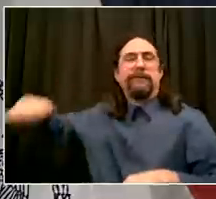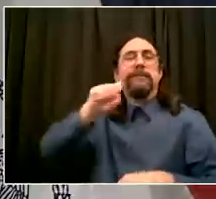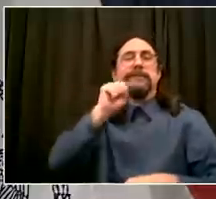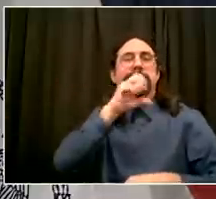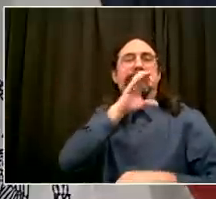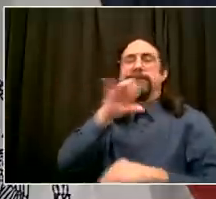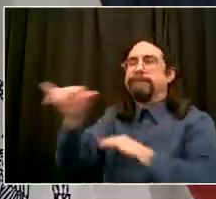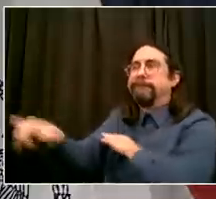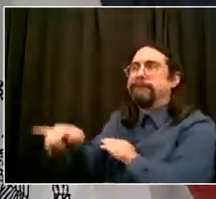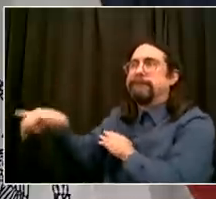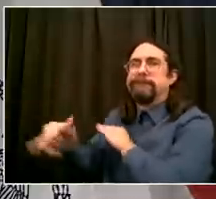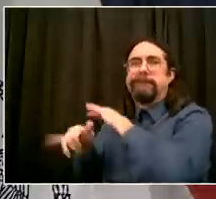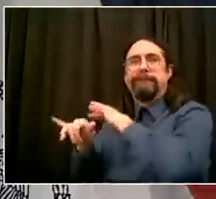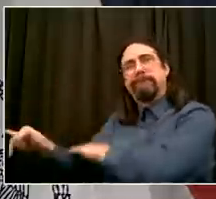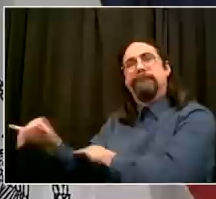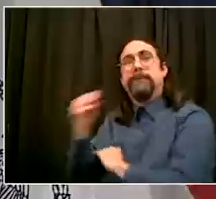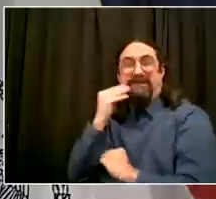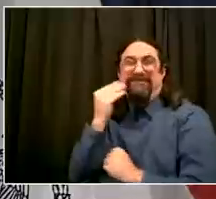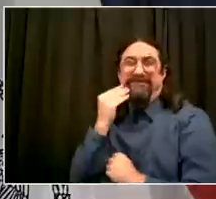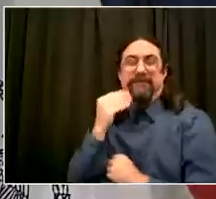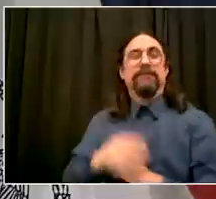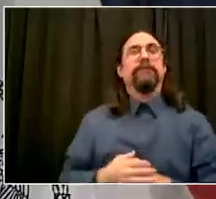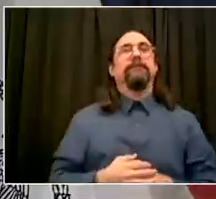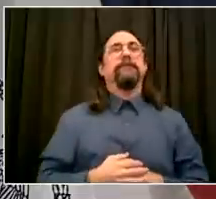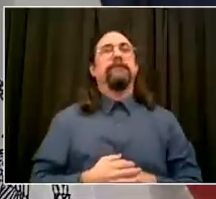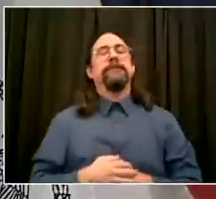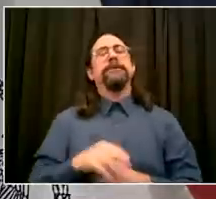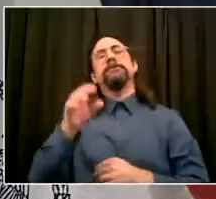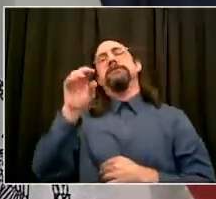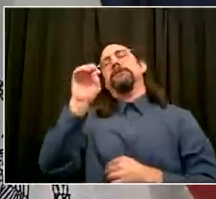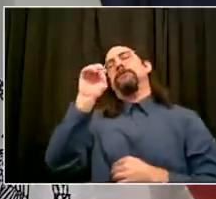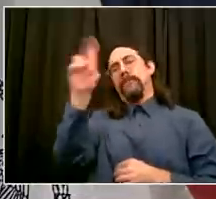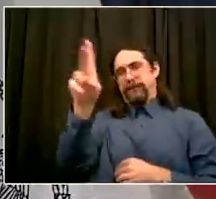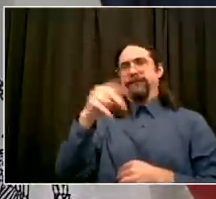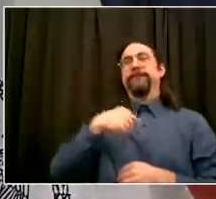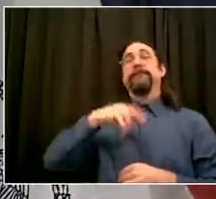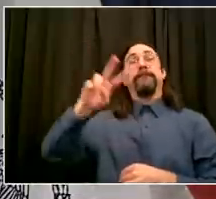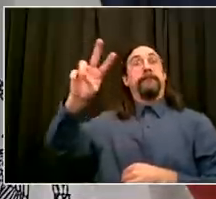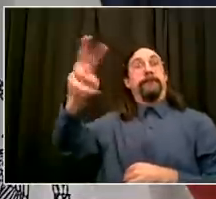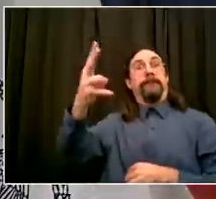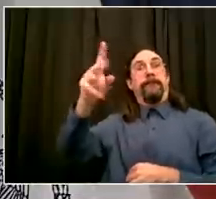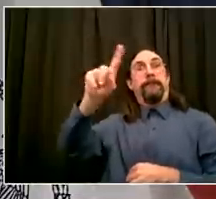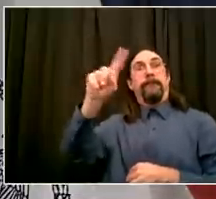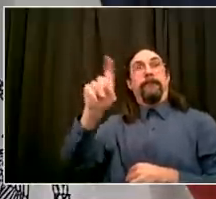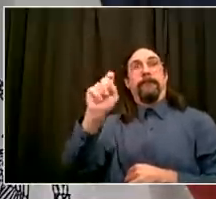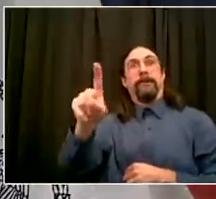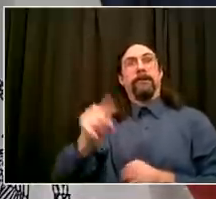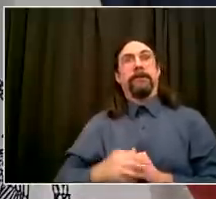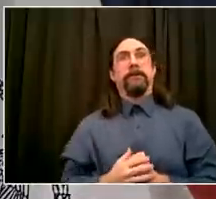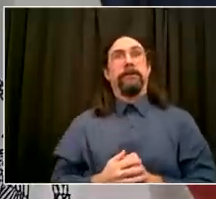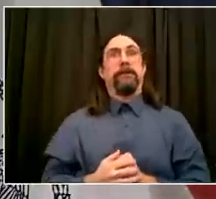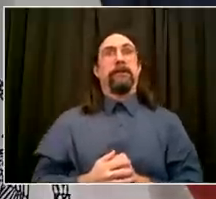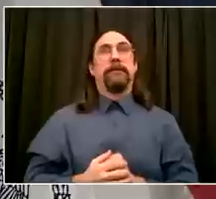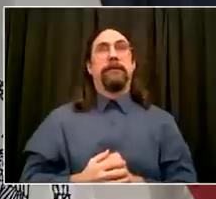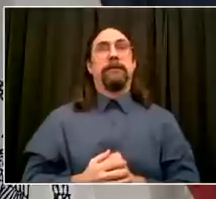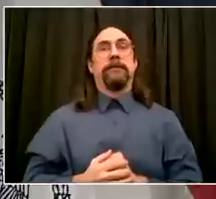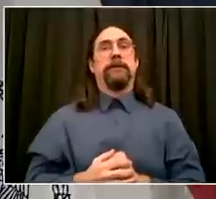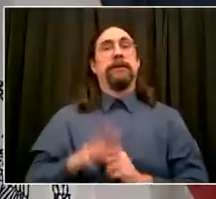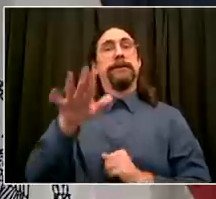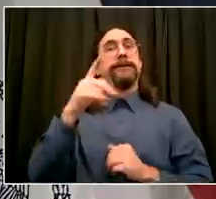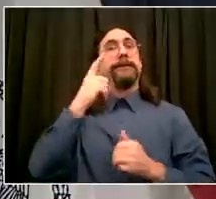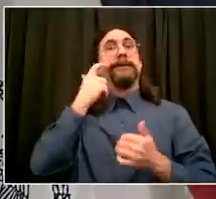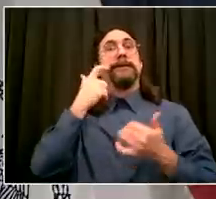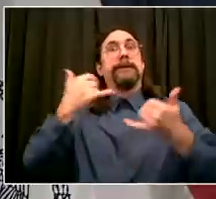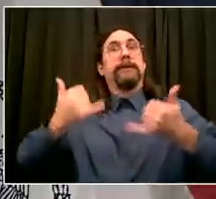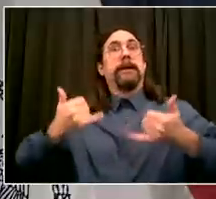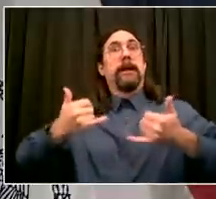the vaccines to everyone older than 65 and to get the vaccines to more people by not holding back the